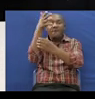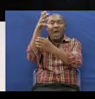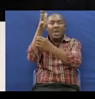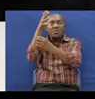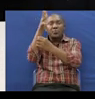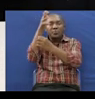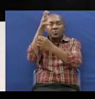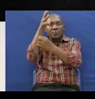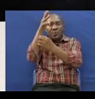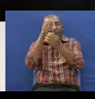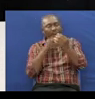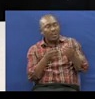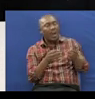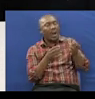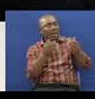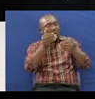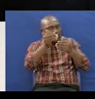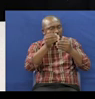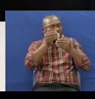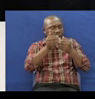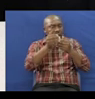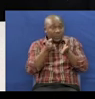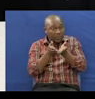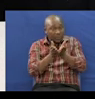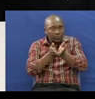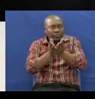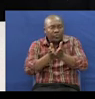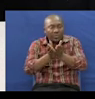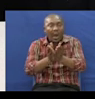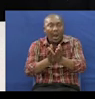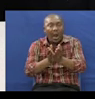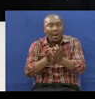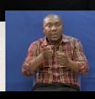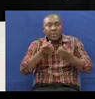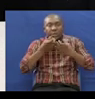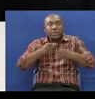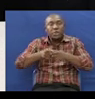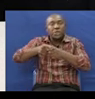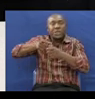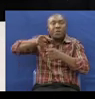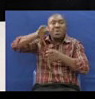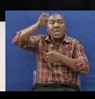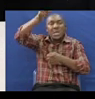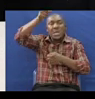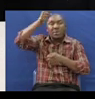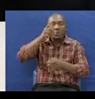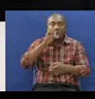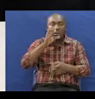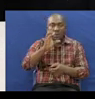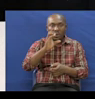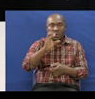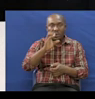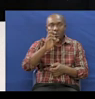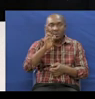flag, then the chimney. As it approaches near the coast, you will see the whole ship.